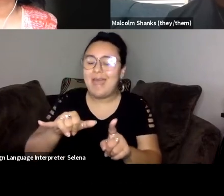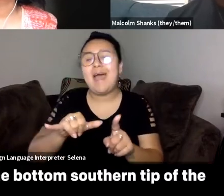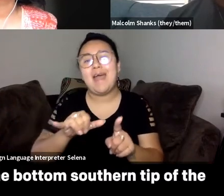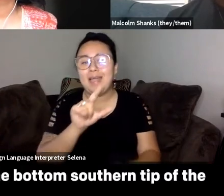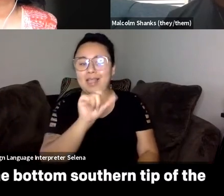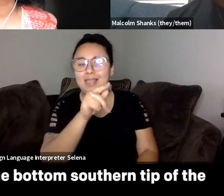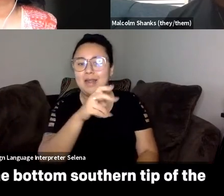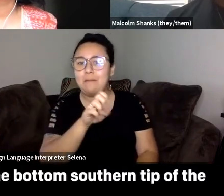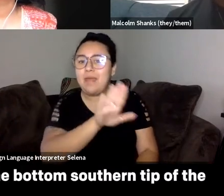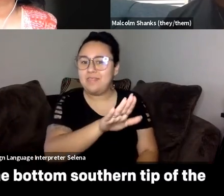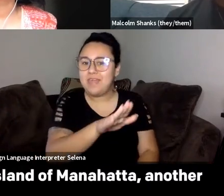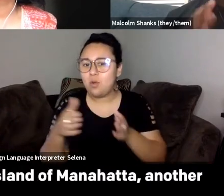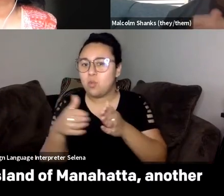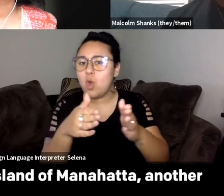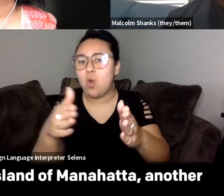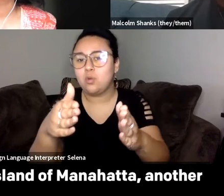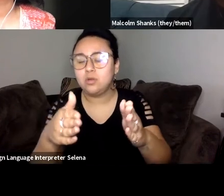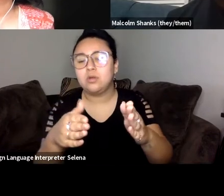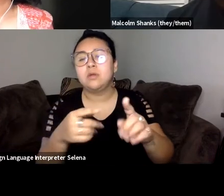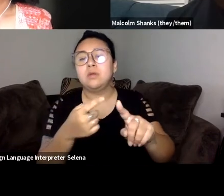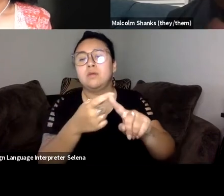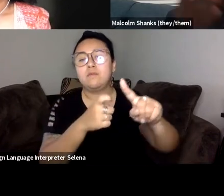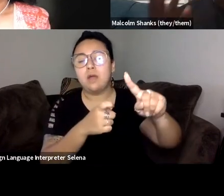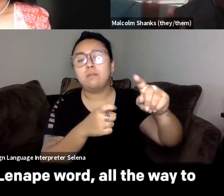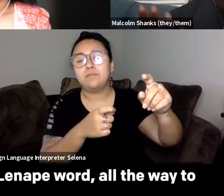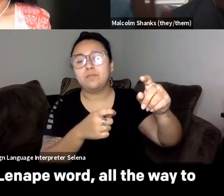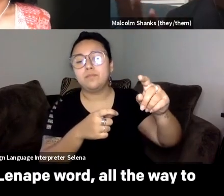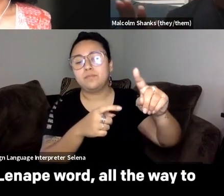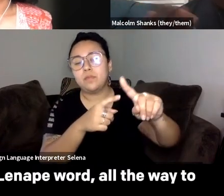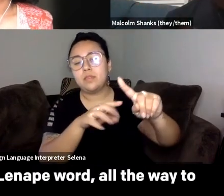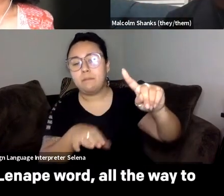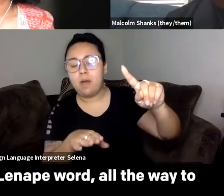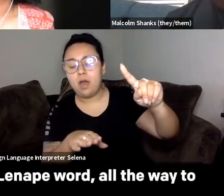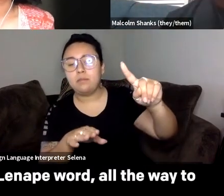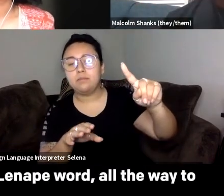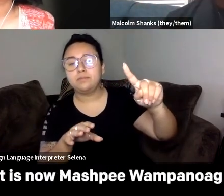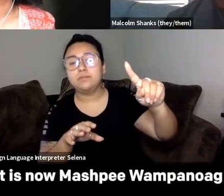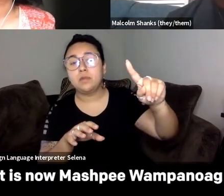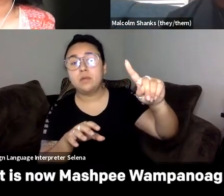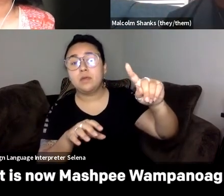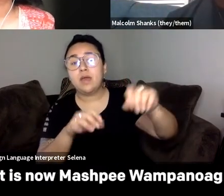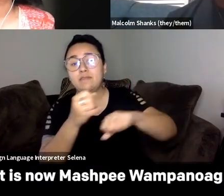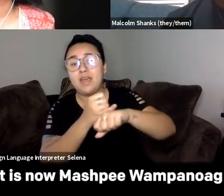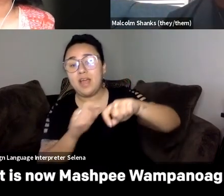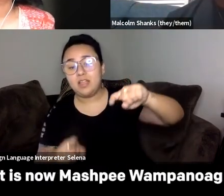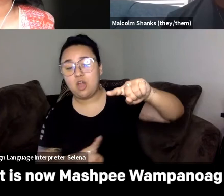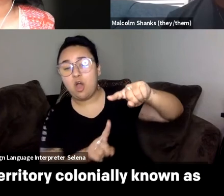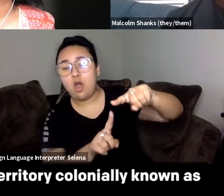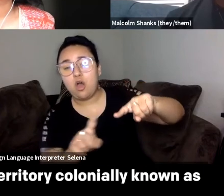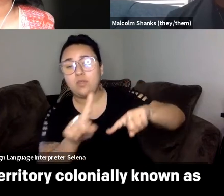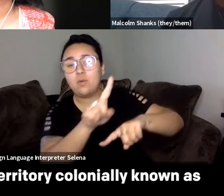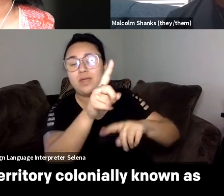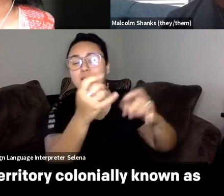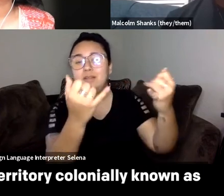the bottom tip of the bottom southern tip of the island of Manhattan, another Lenape word, all the way to what is